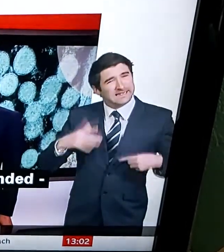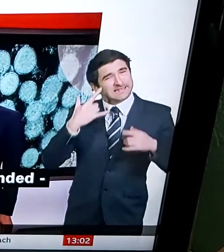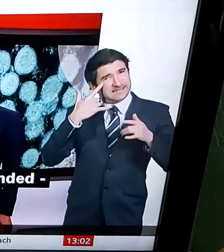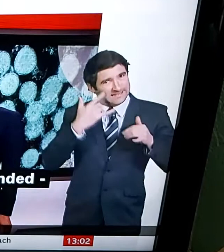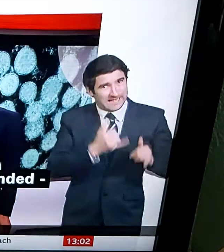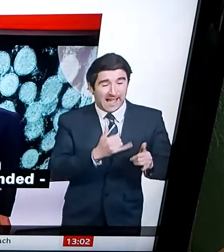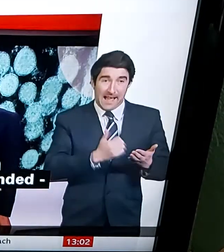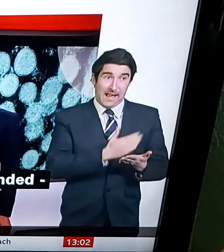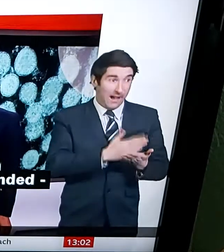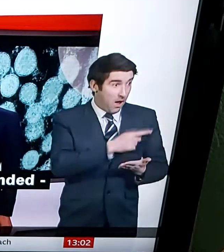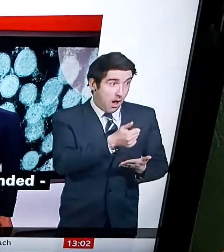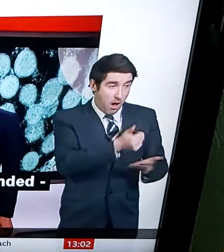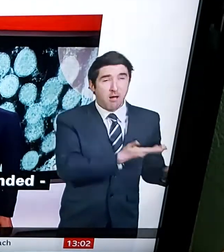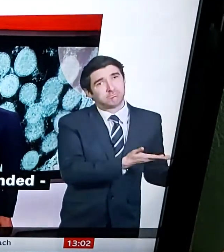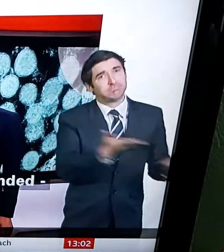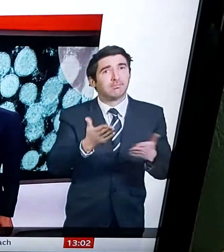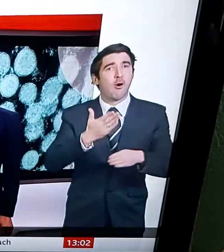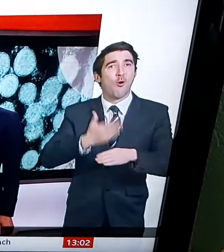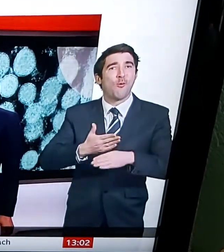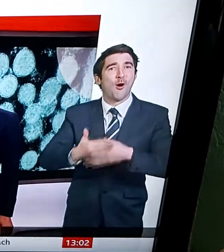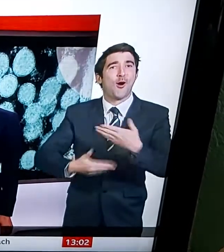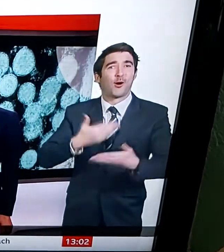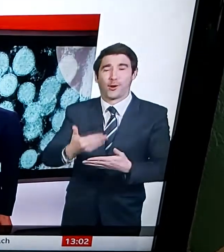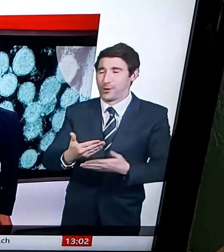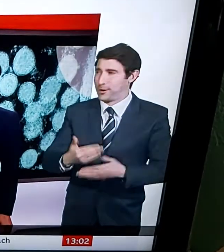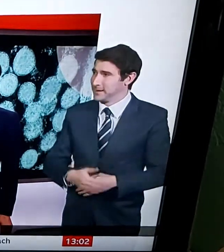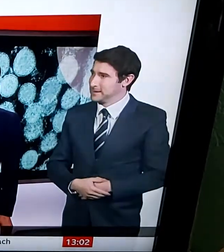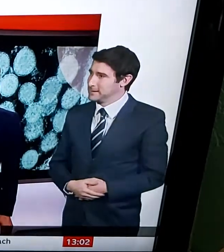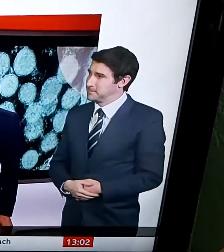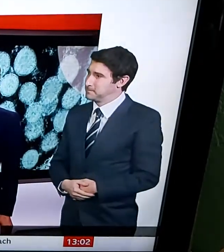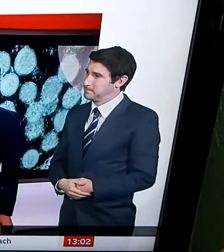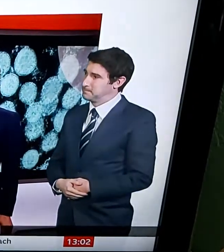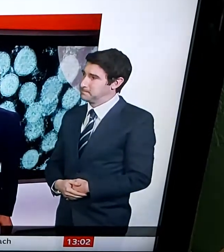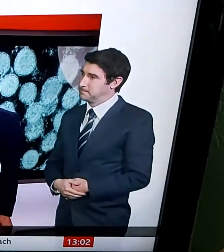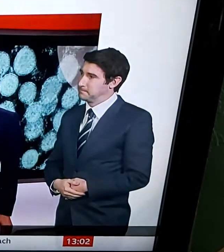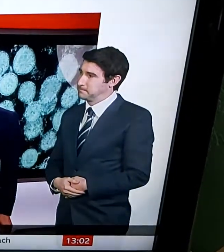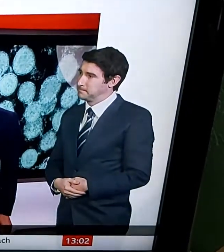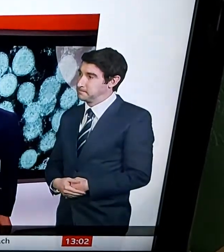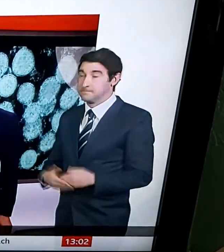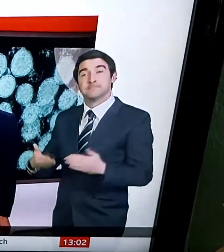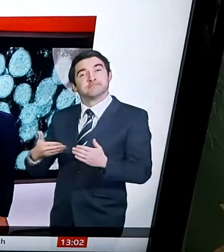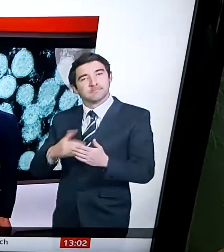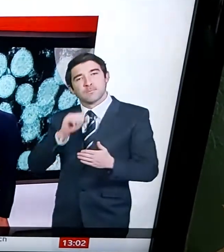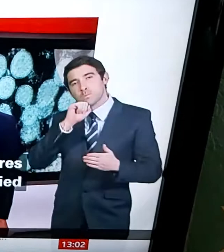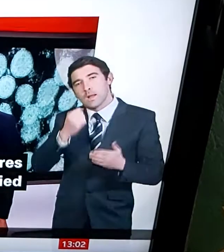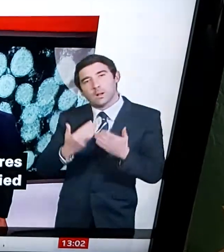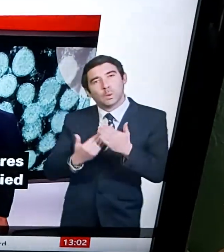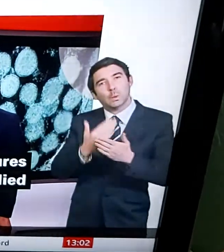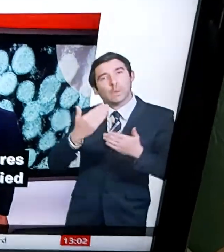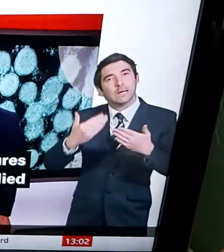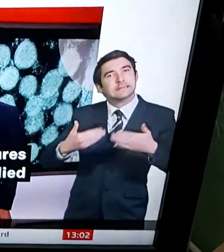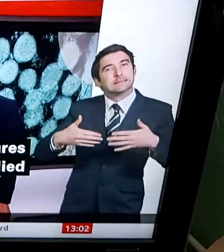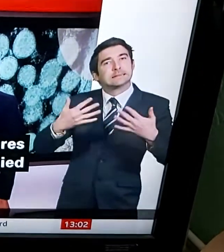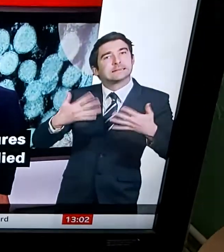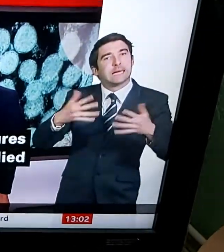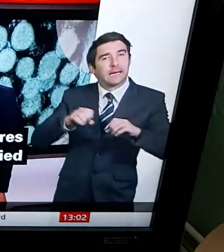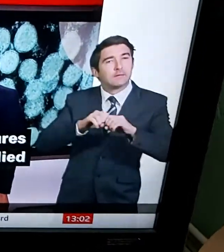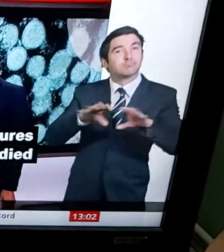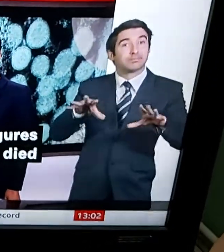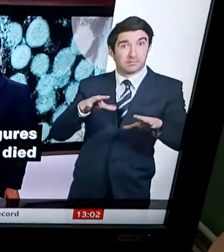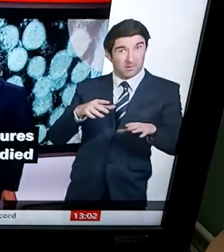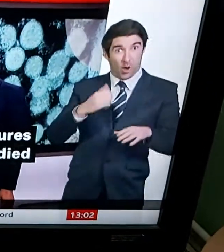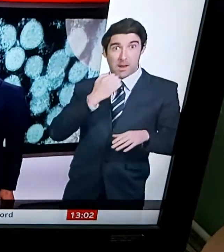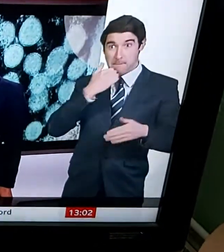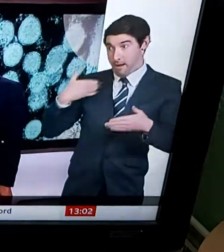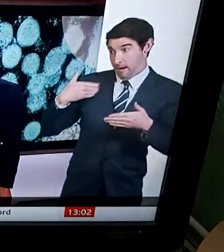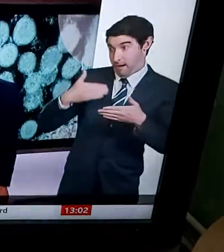of fatalities in hospital. There are now also weekly figures, which include people who've died at home or in residential care. Spain